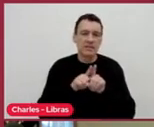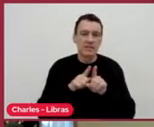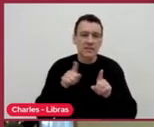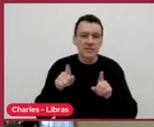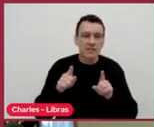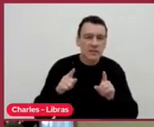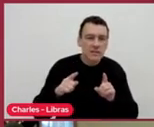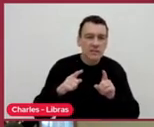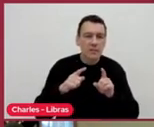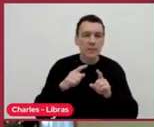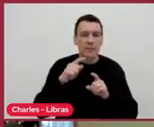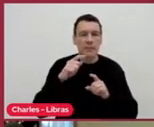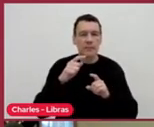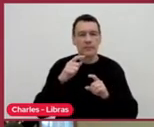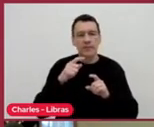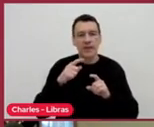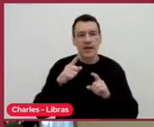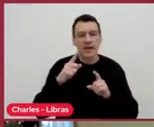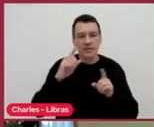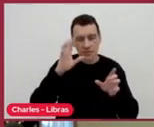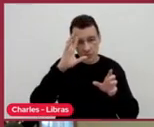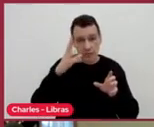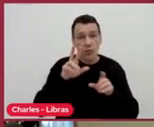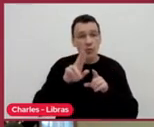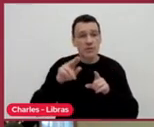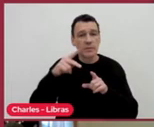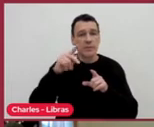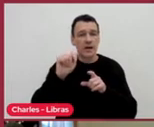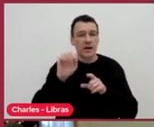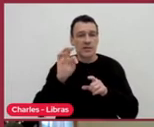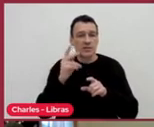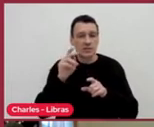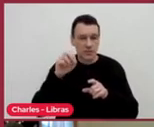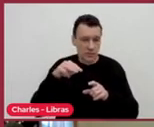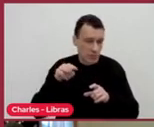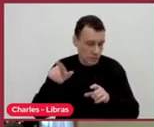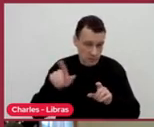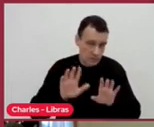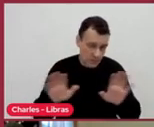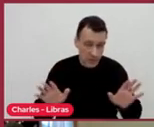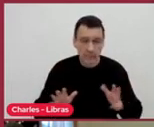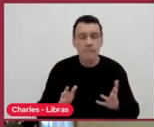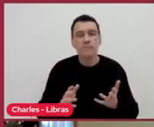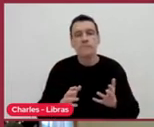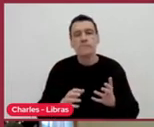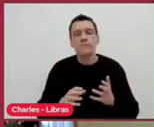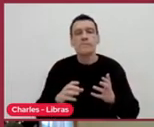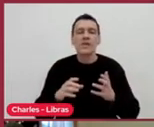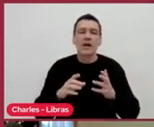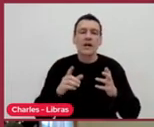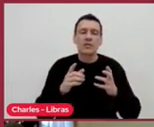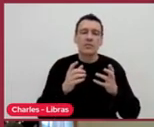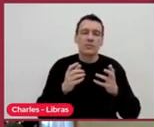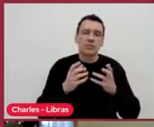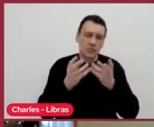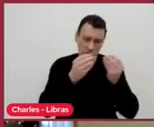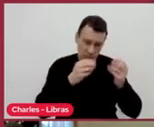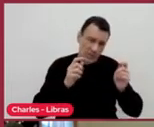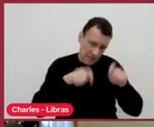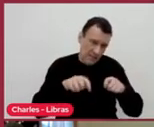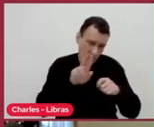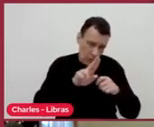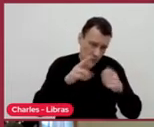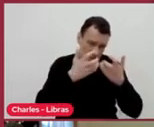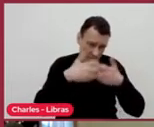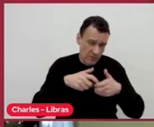most interesting and maybe the most powerful way of organizing code that I ever worked with. In fact,